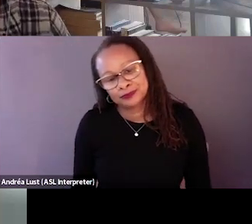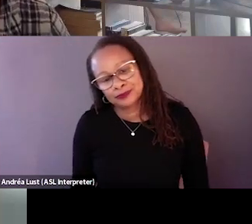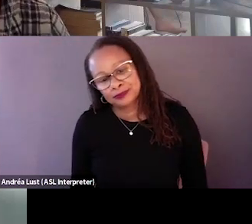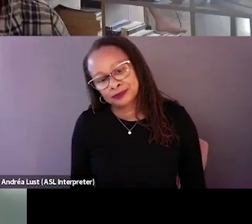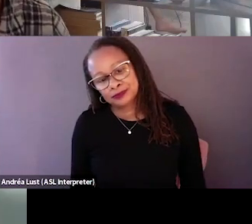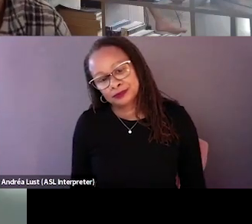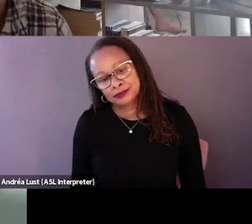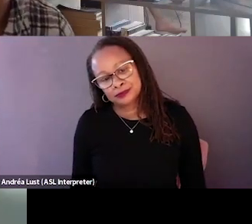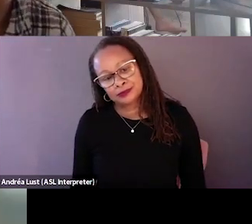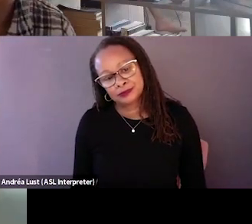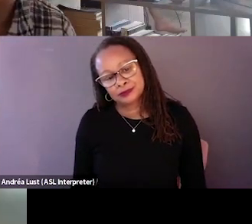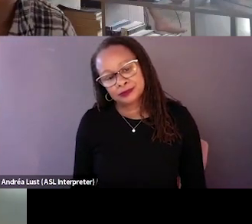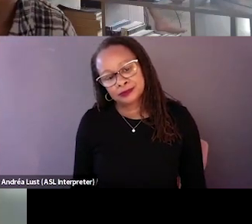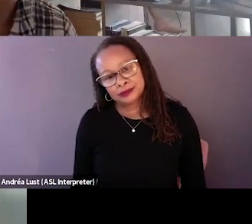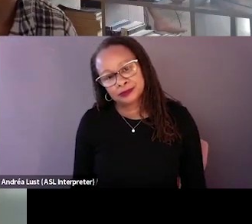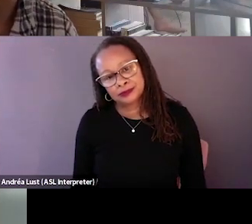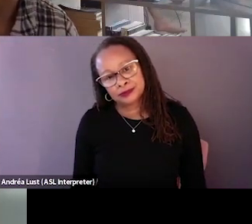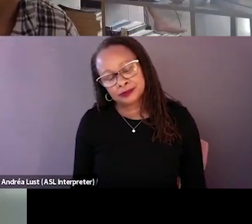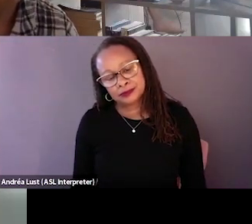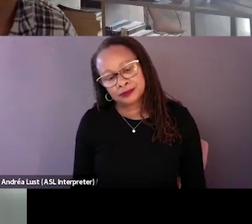Well, for me,